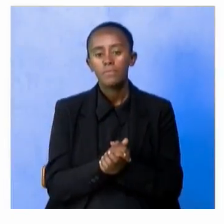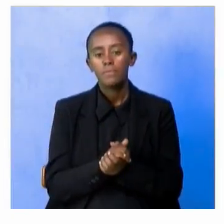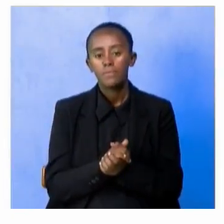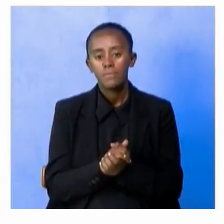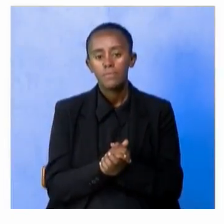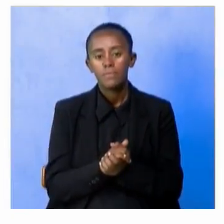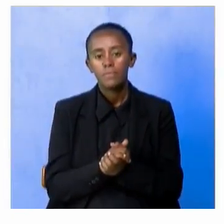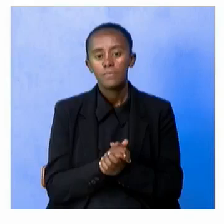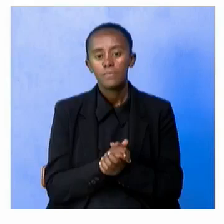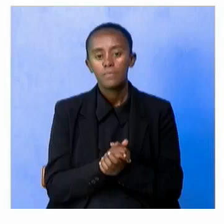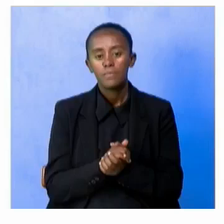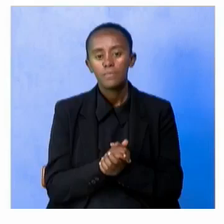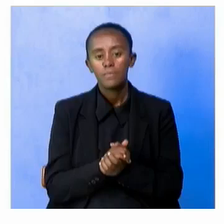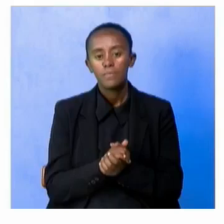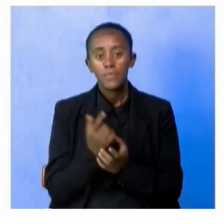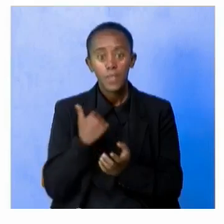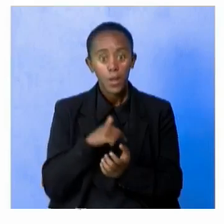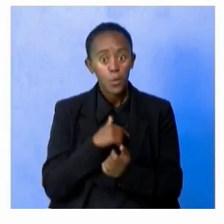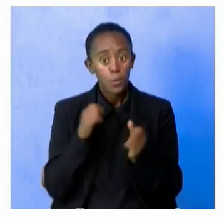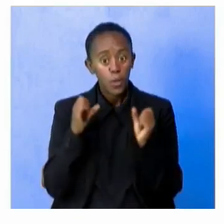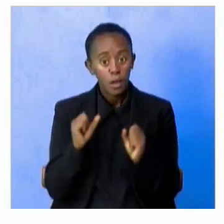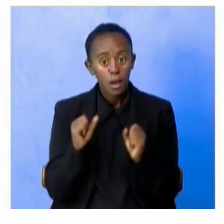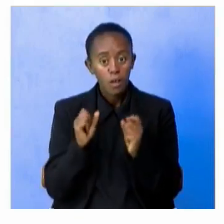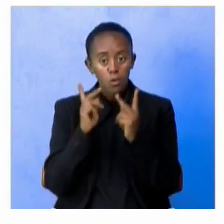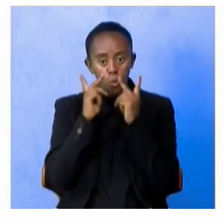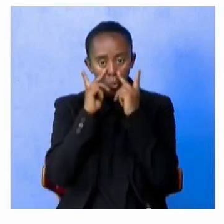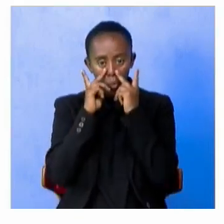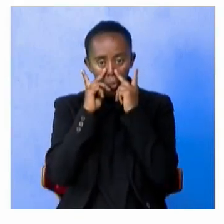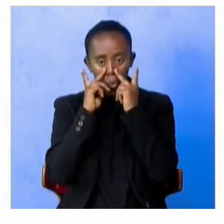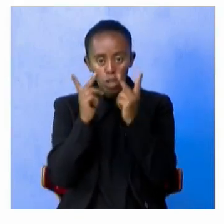Okay, we can watch